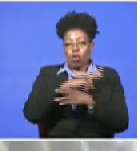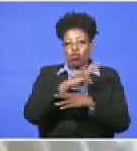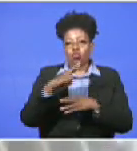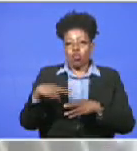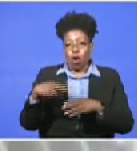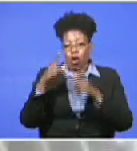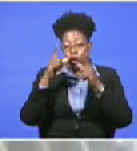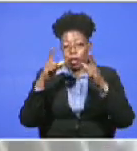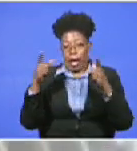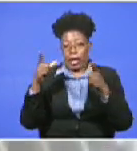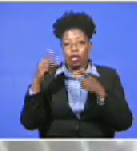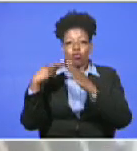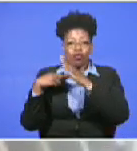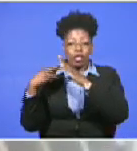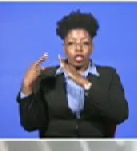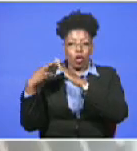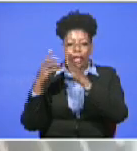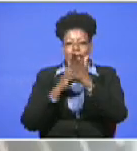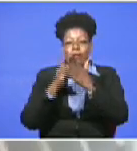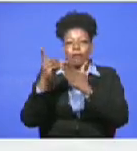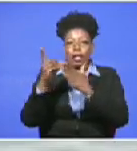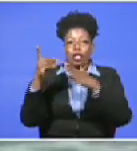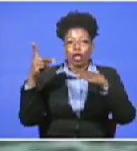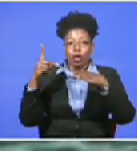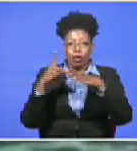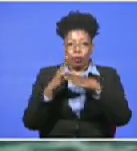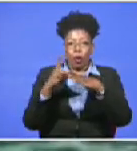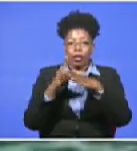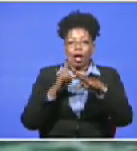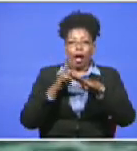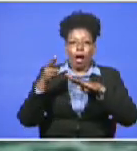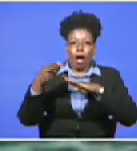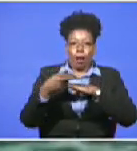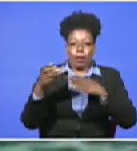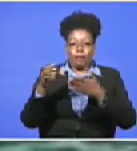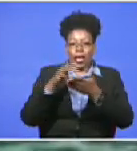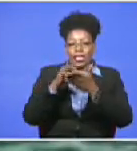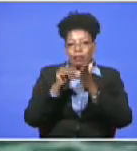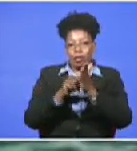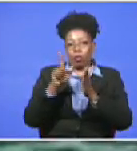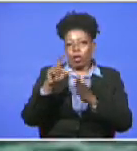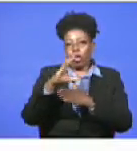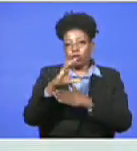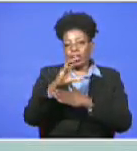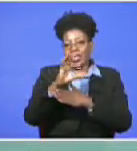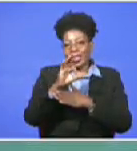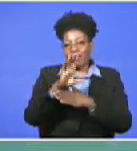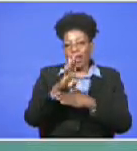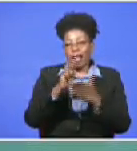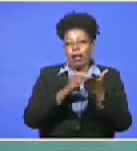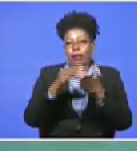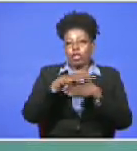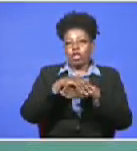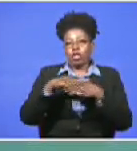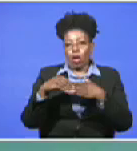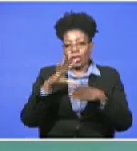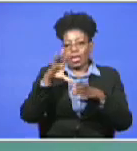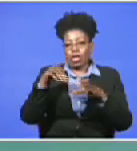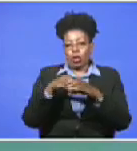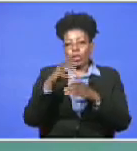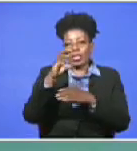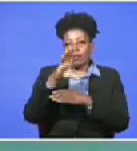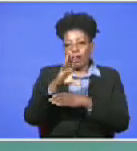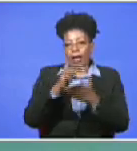and redevelopment of the Freeport Harbor. There was an initial investment of $195 million, which includes